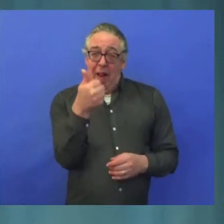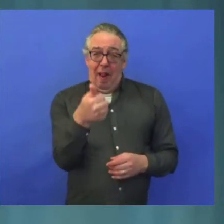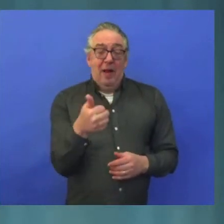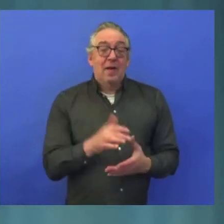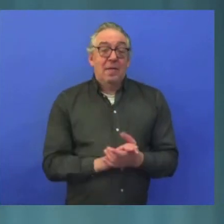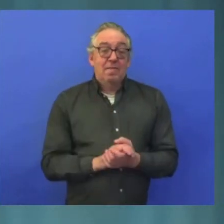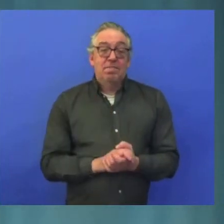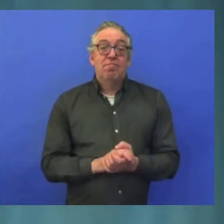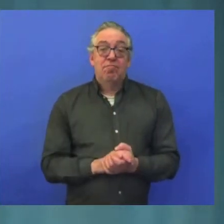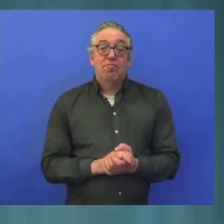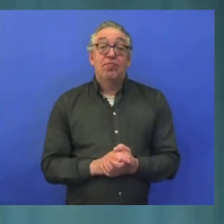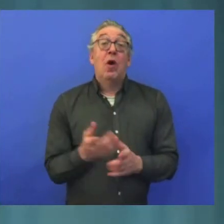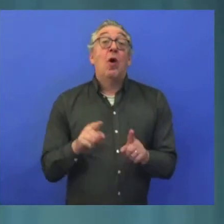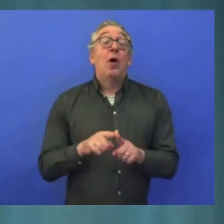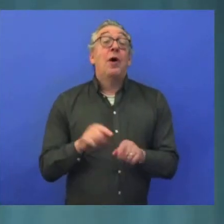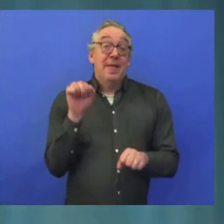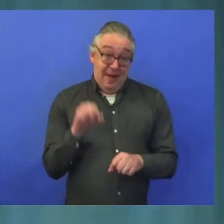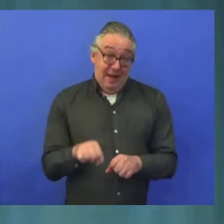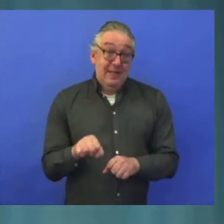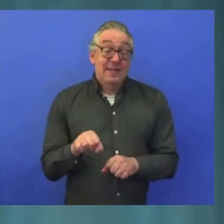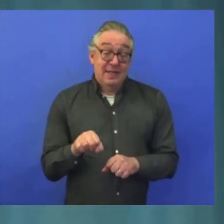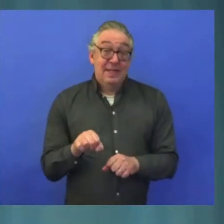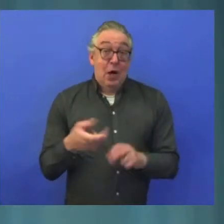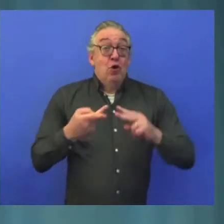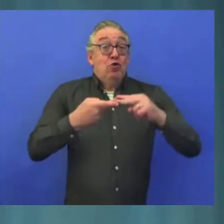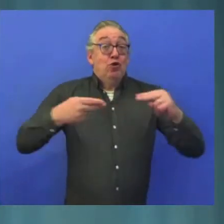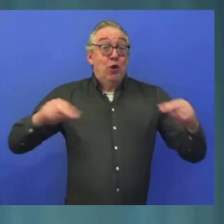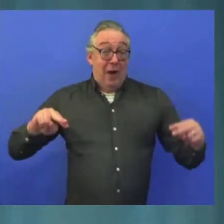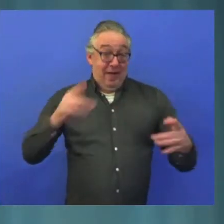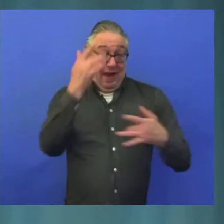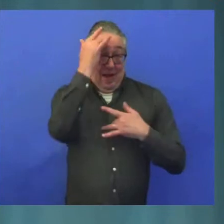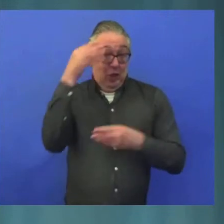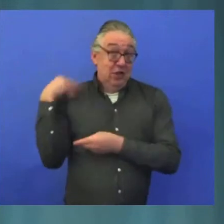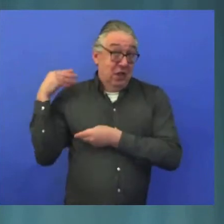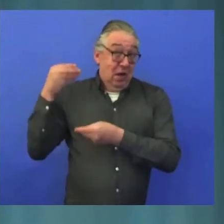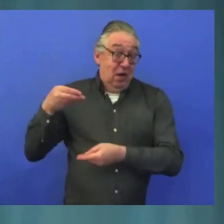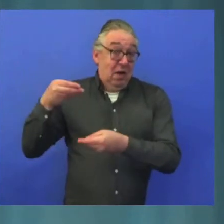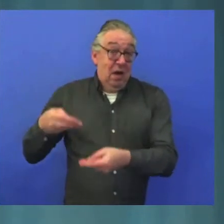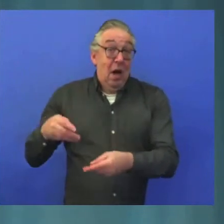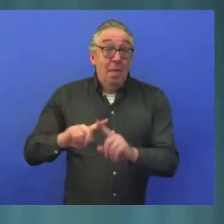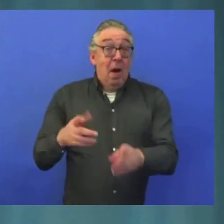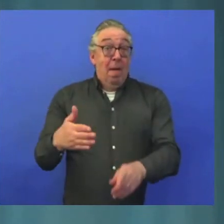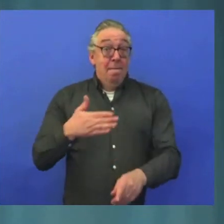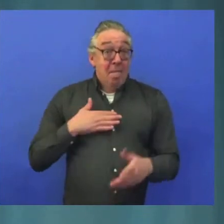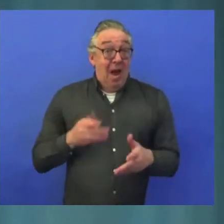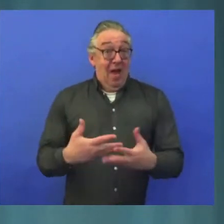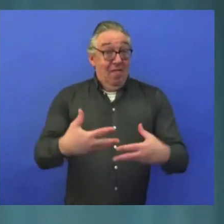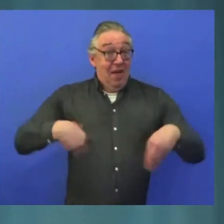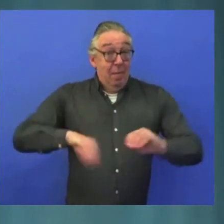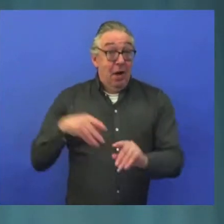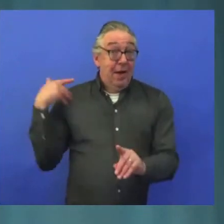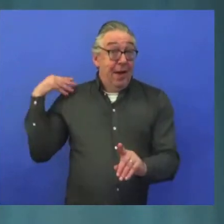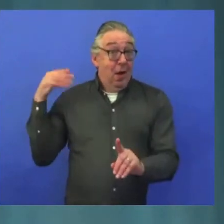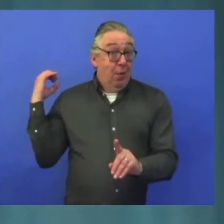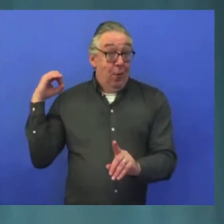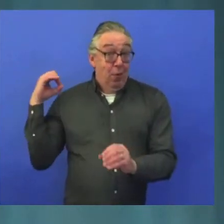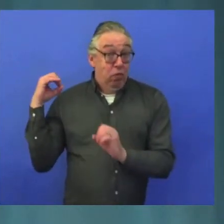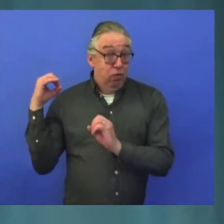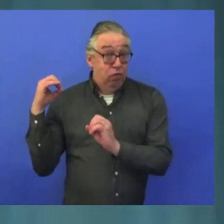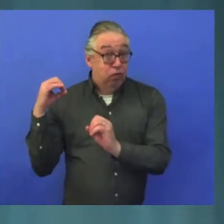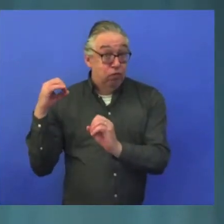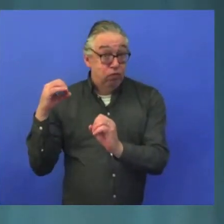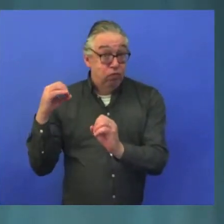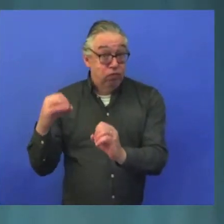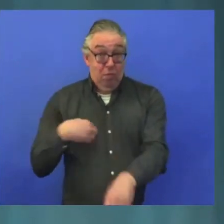inherited, but I am the first one in my family that has this disease.